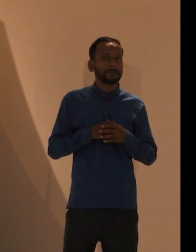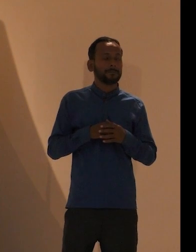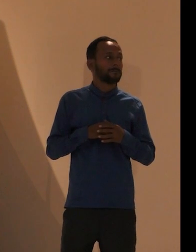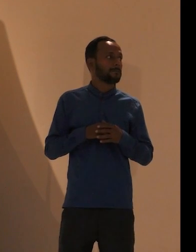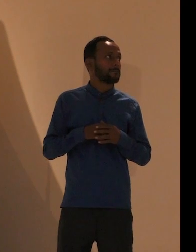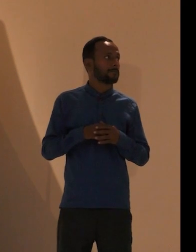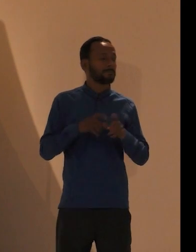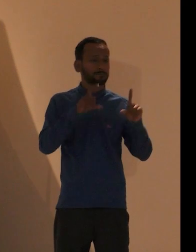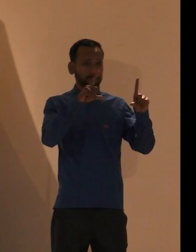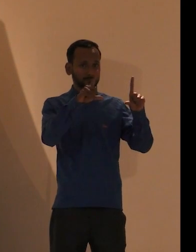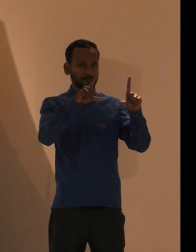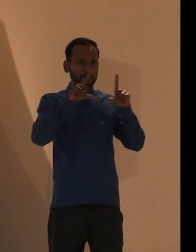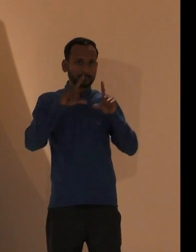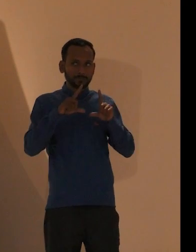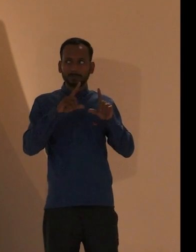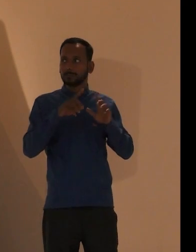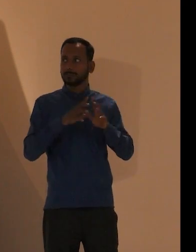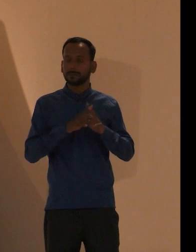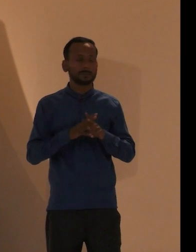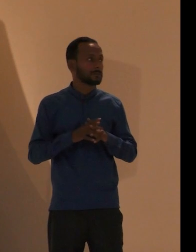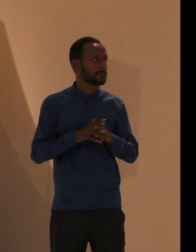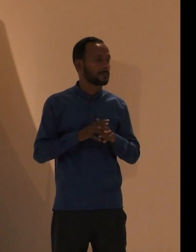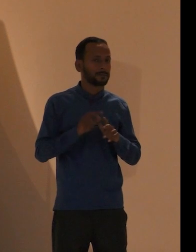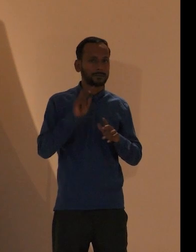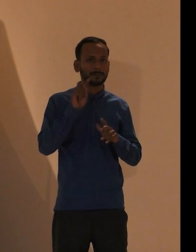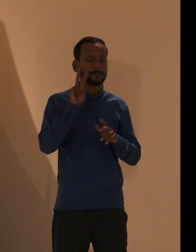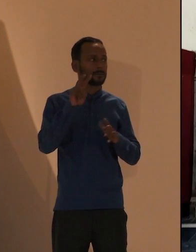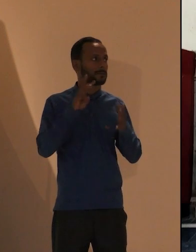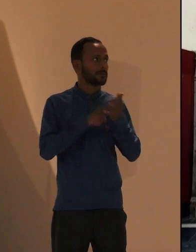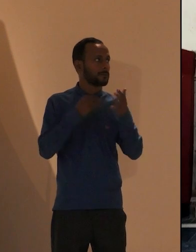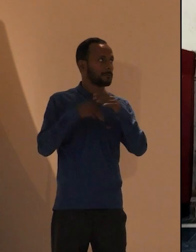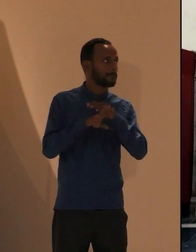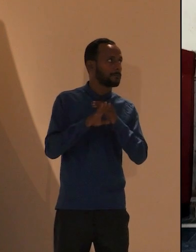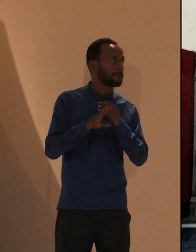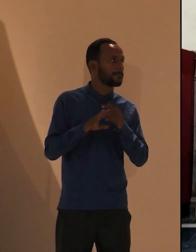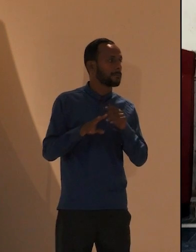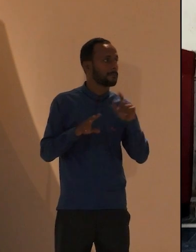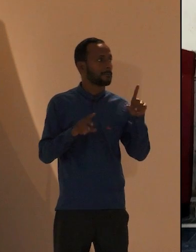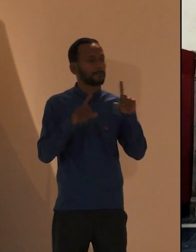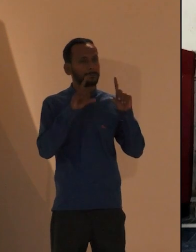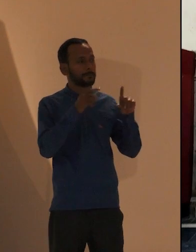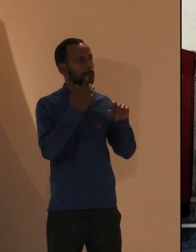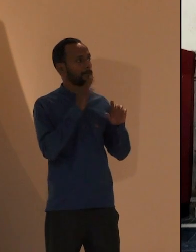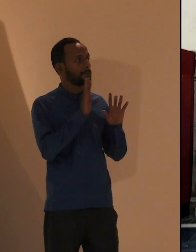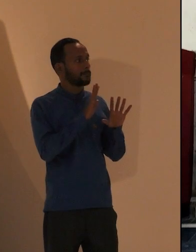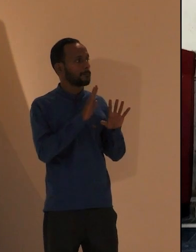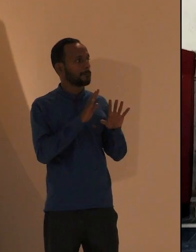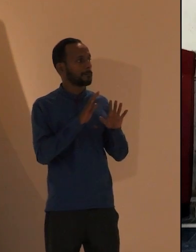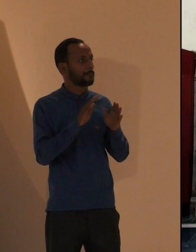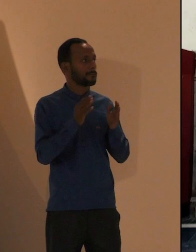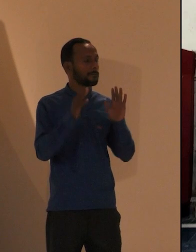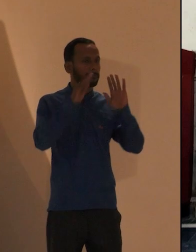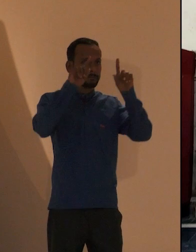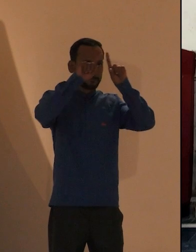close-up of the London statue on the left, the Victoria Memorial statue on the right. So it has now been covered in a